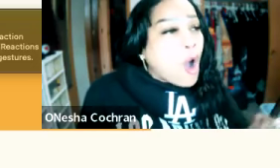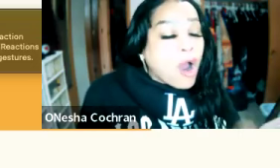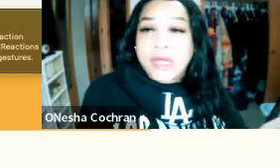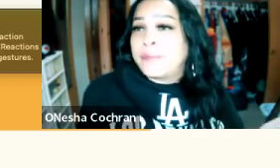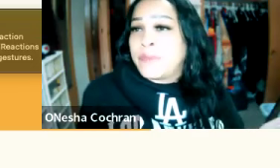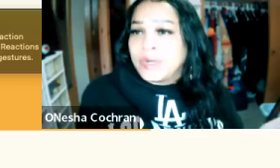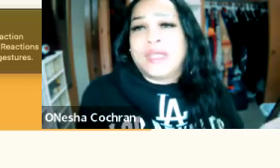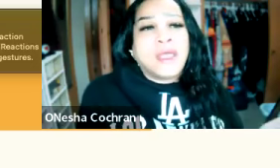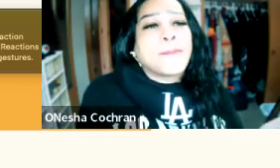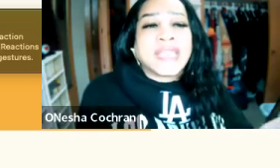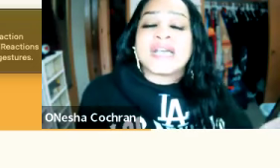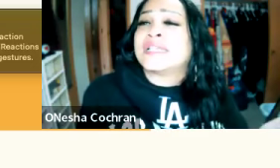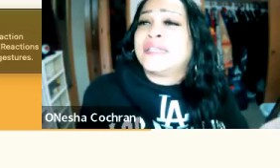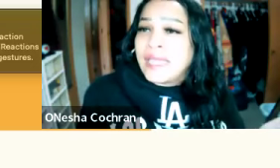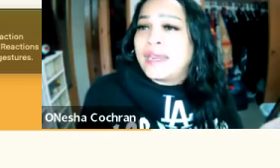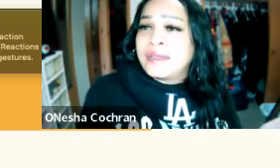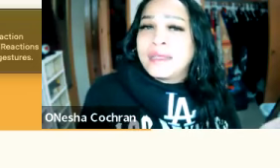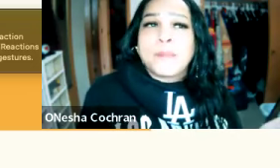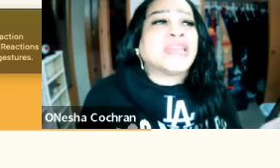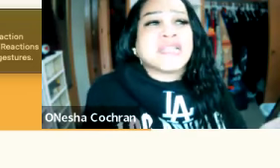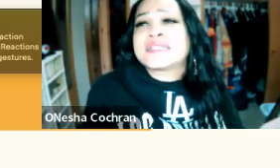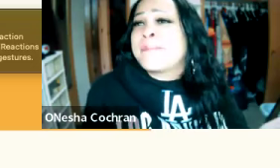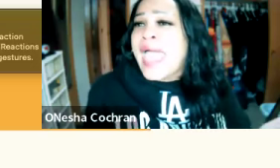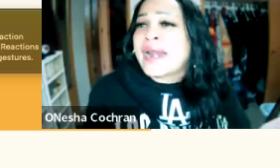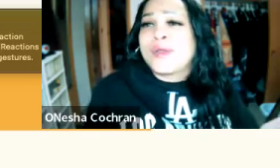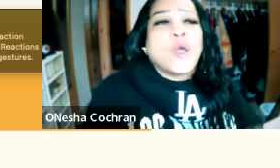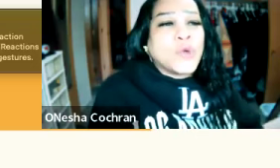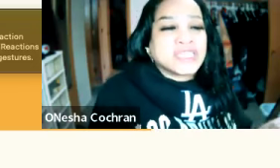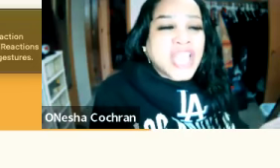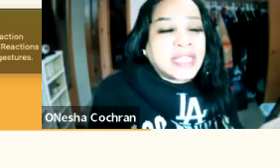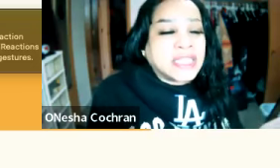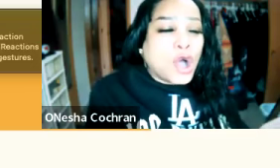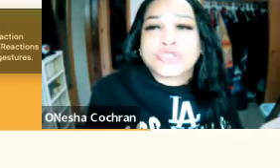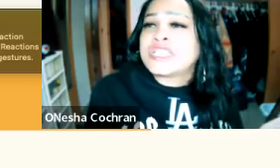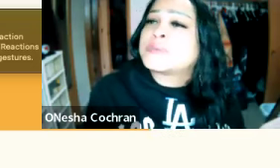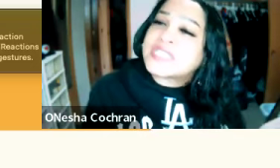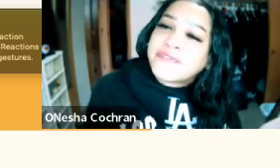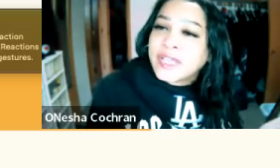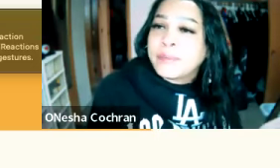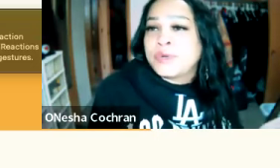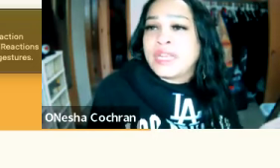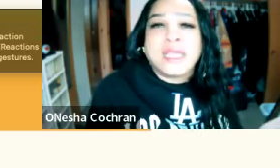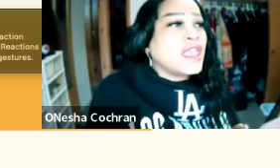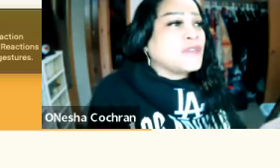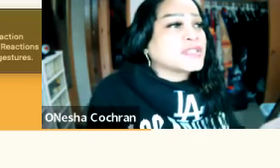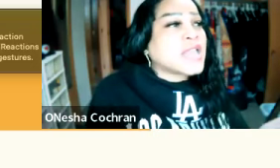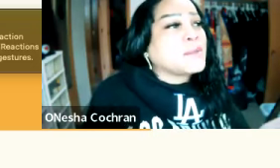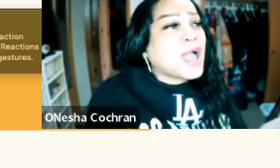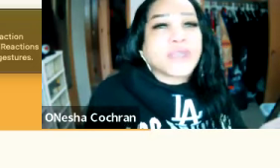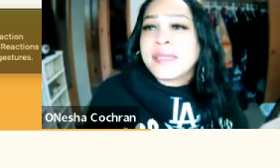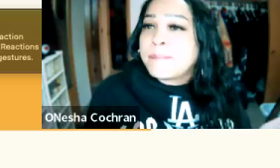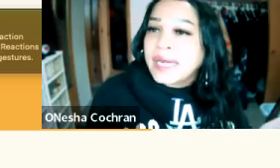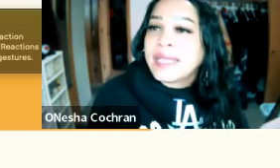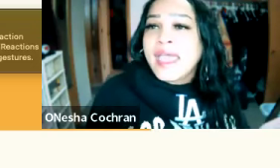changed our community because it did. But it doesn't matter when it's changing culturally specific community if it's